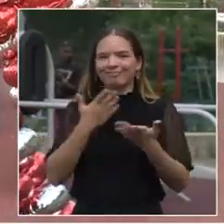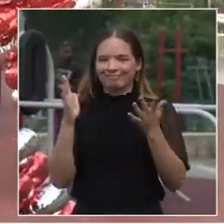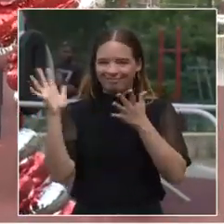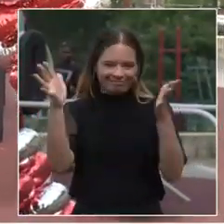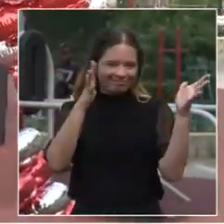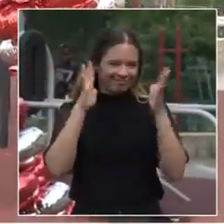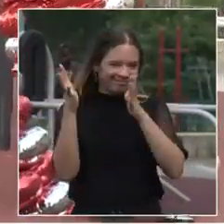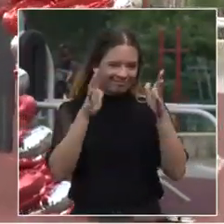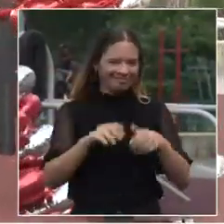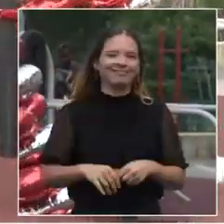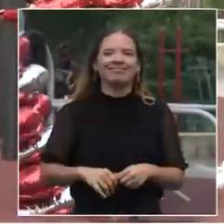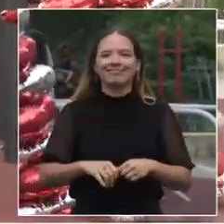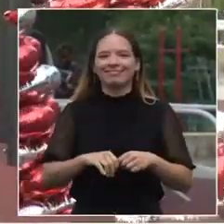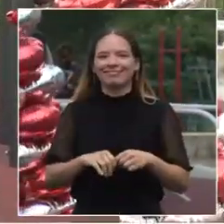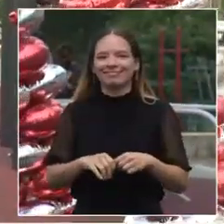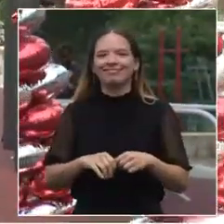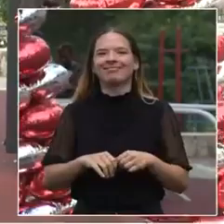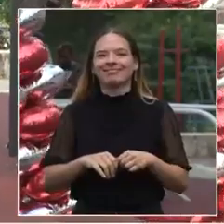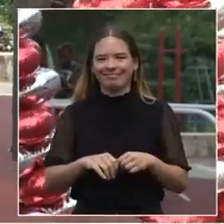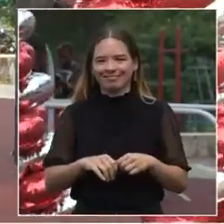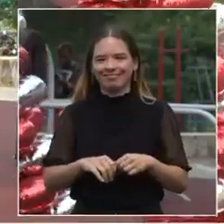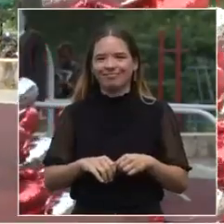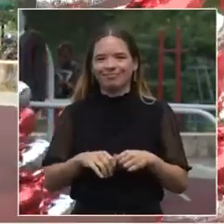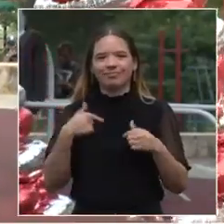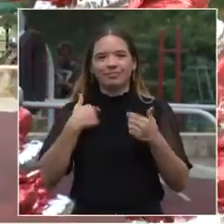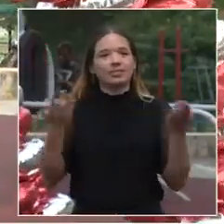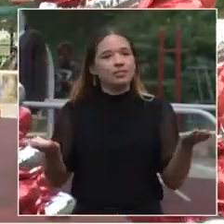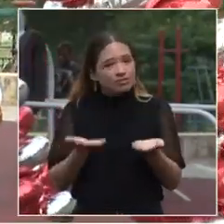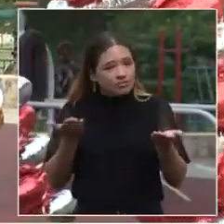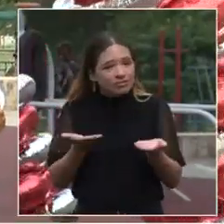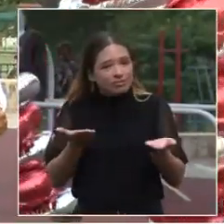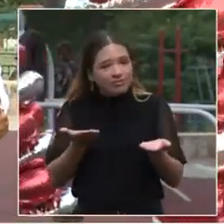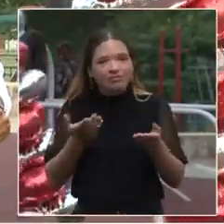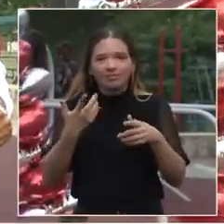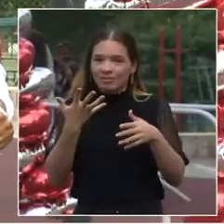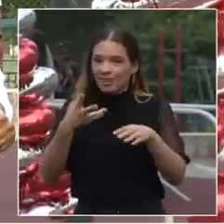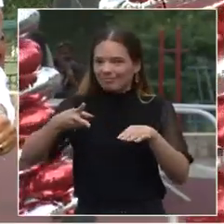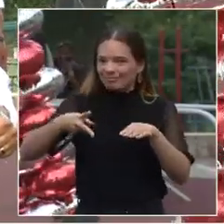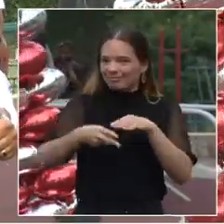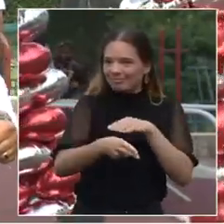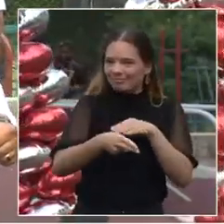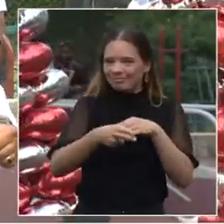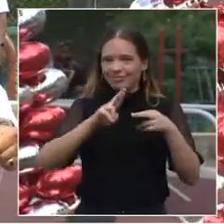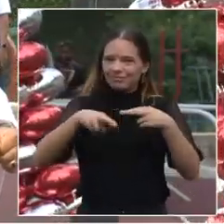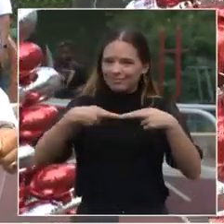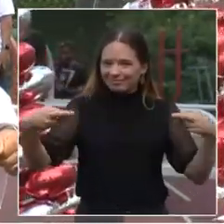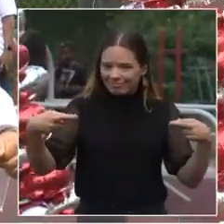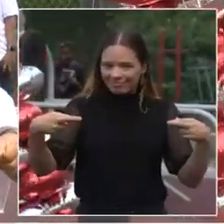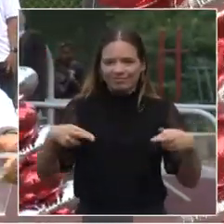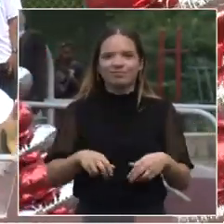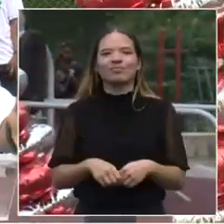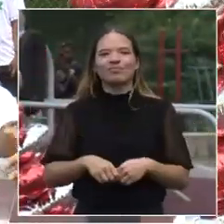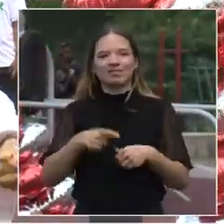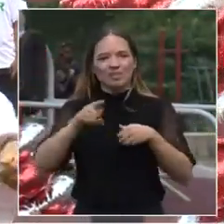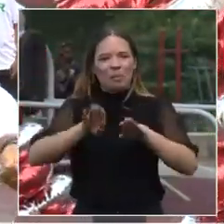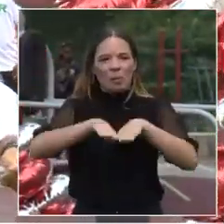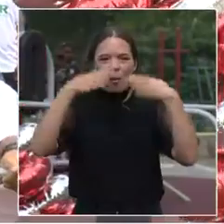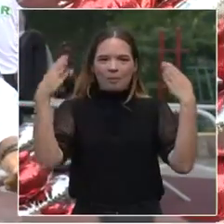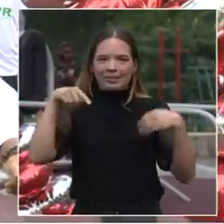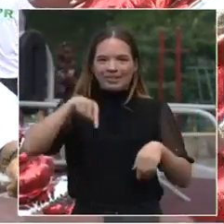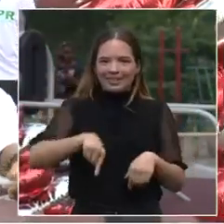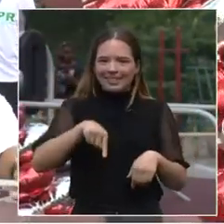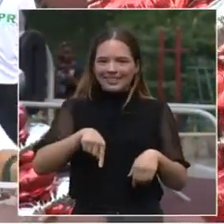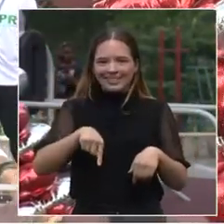We are here to celebrate the ribbon cutting and grand opening of this Fitlot fitness facility that's near and dear to our